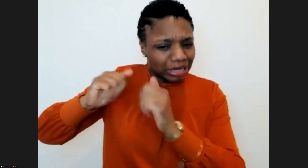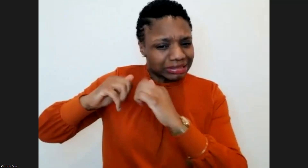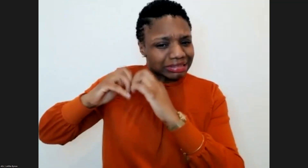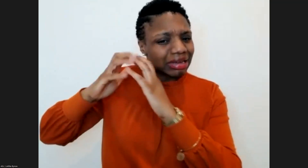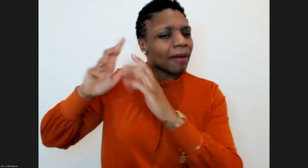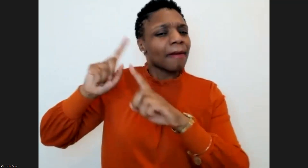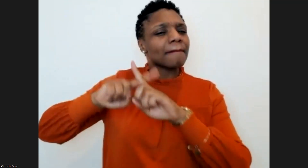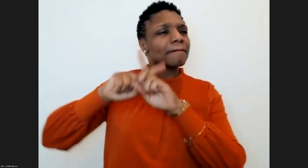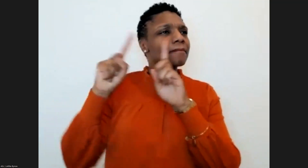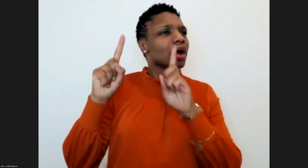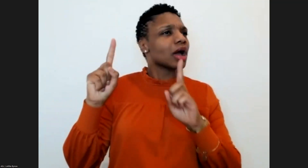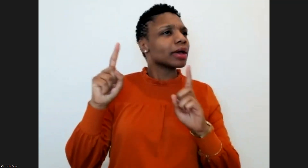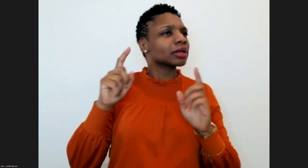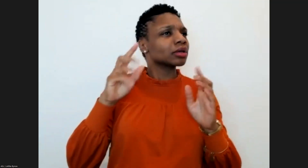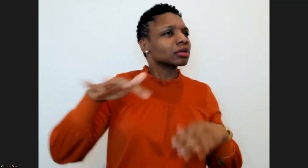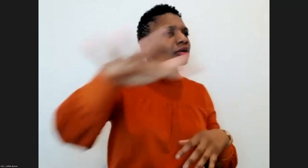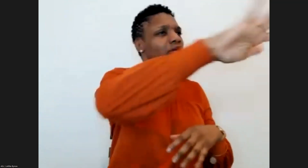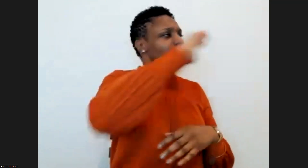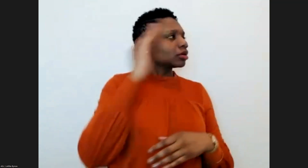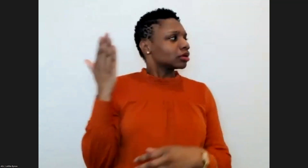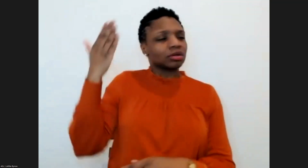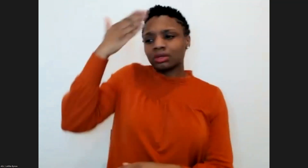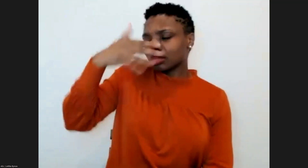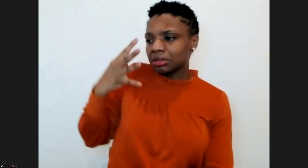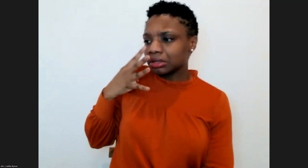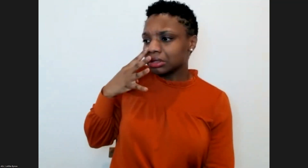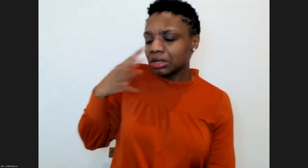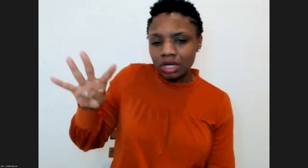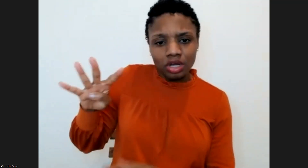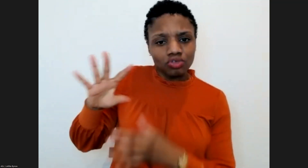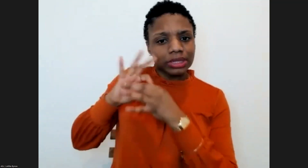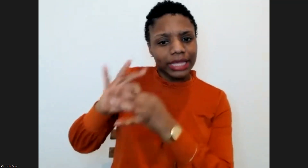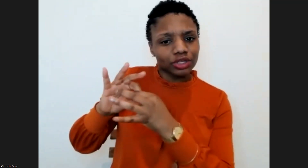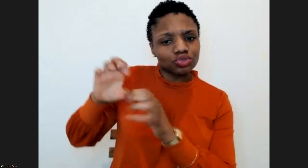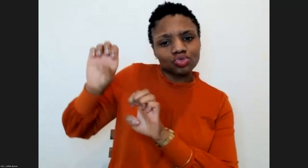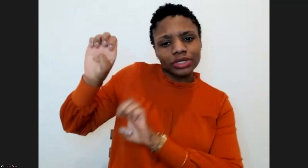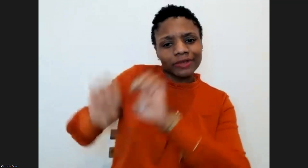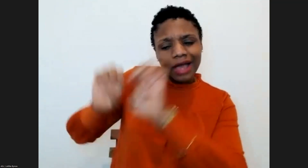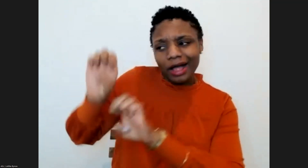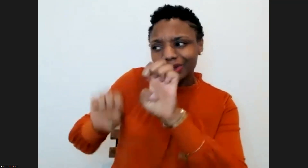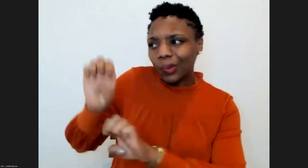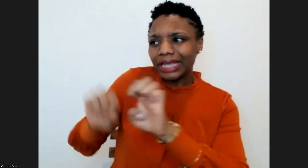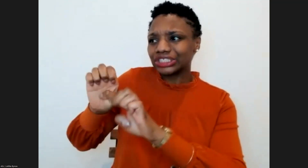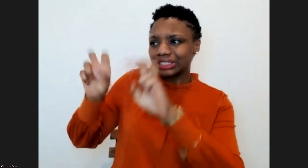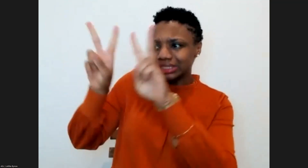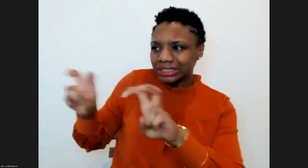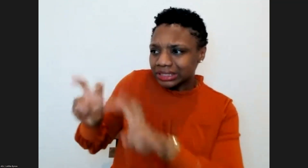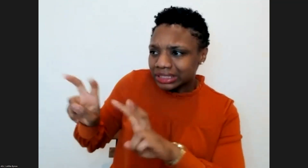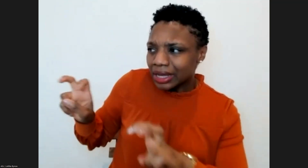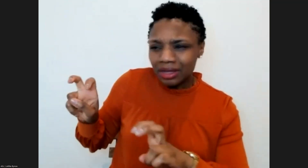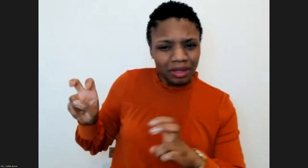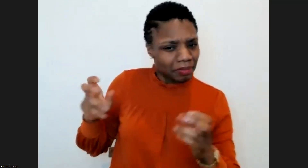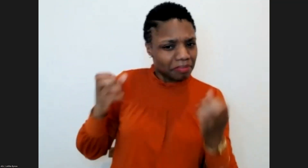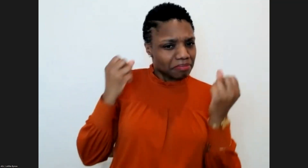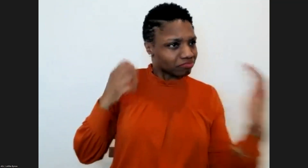environmental impact and any kind of serious evaluation. And when we became aware of it, I